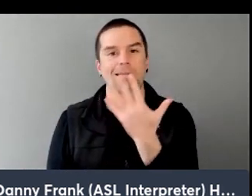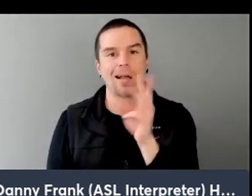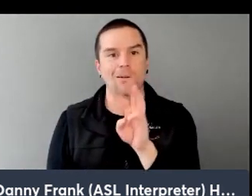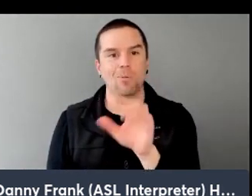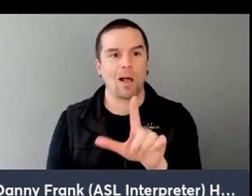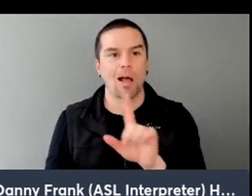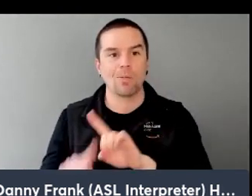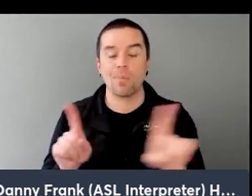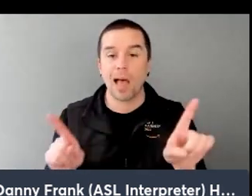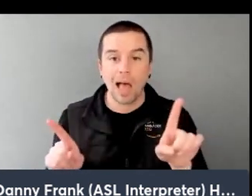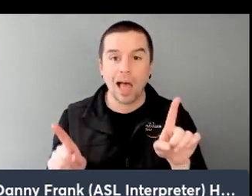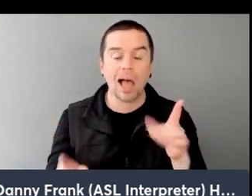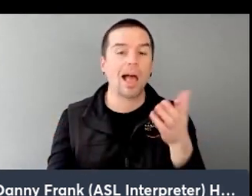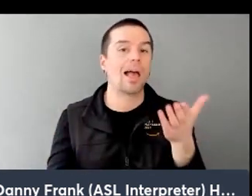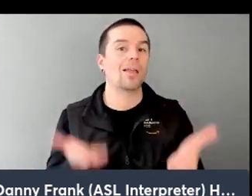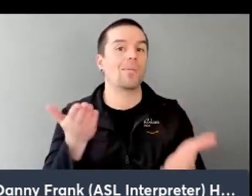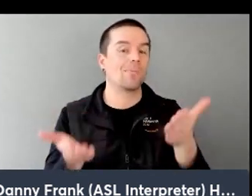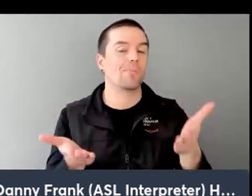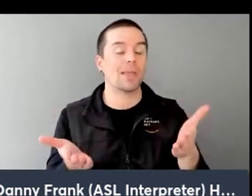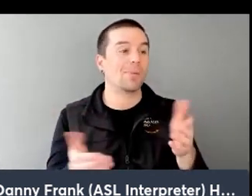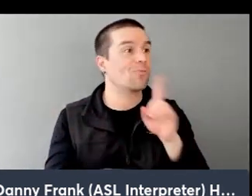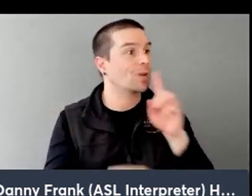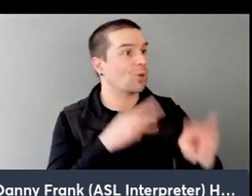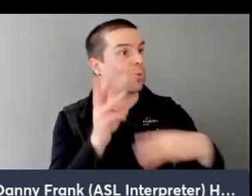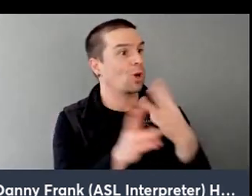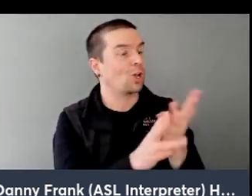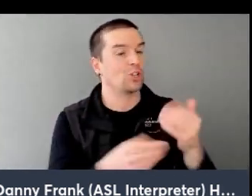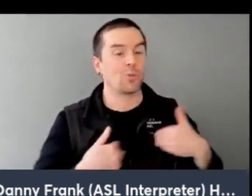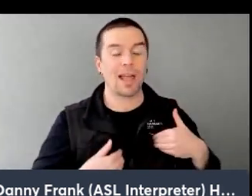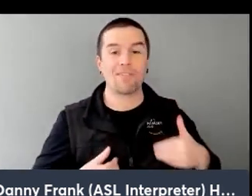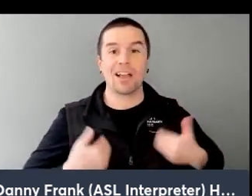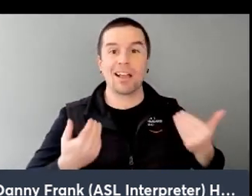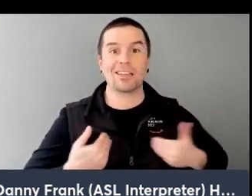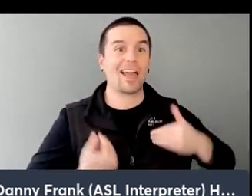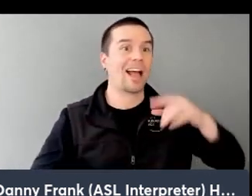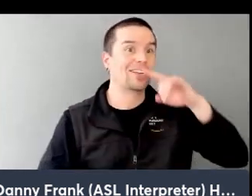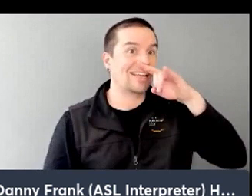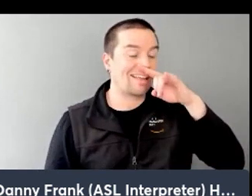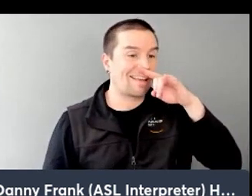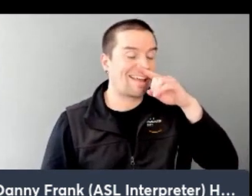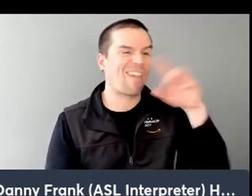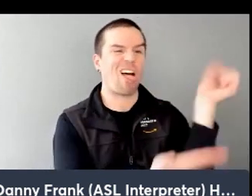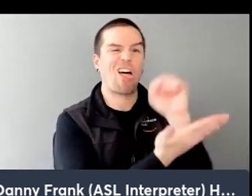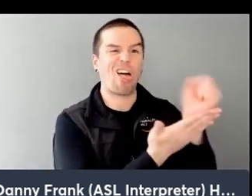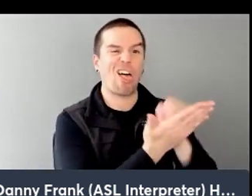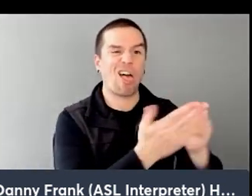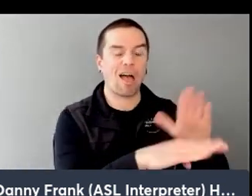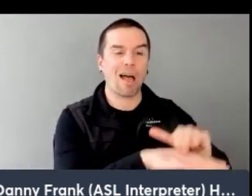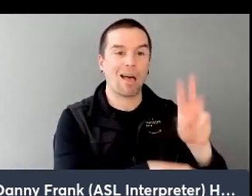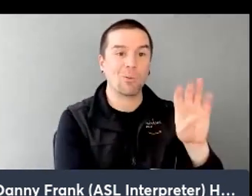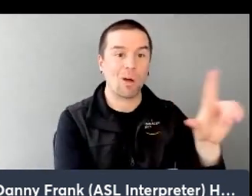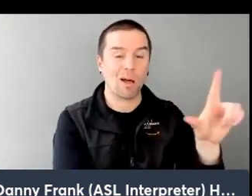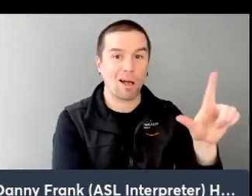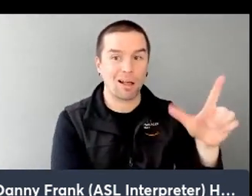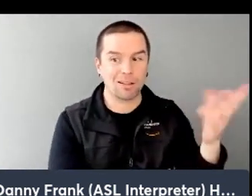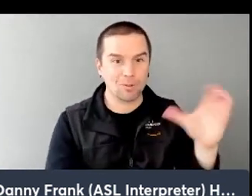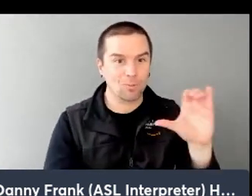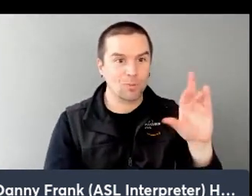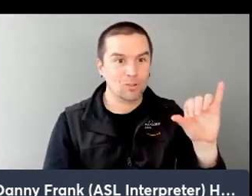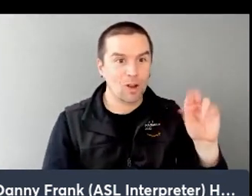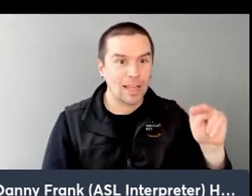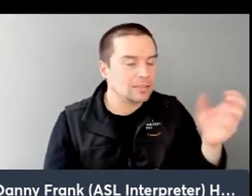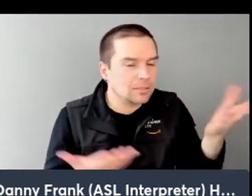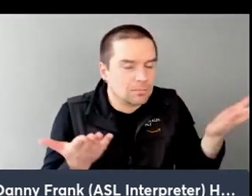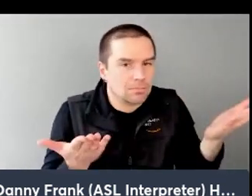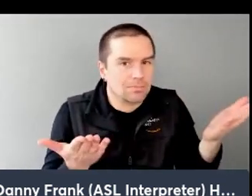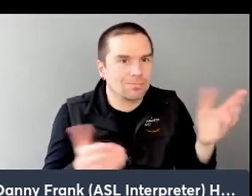have a toddler that has drawn on the wall or that has made a mess in this environment. So randomizing the wall, randomizing